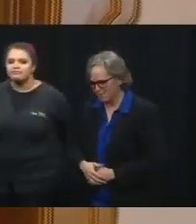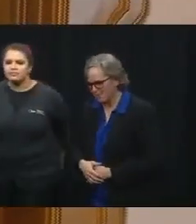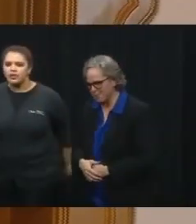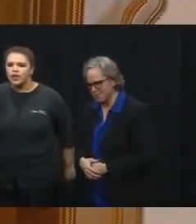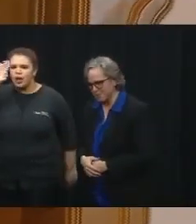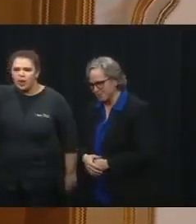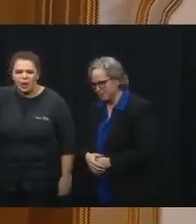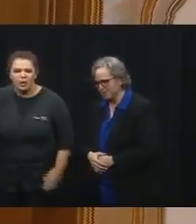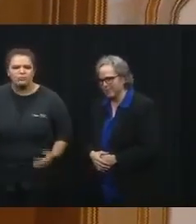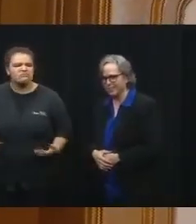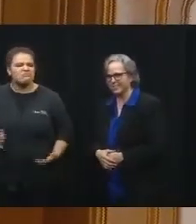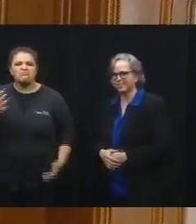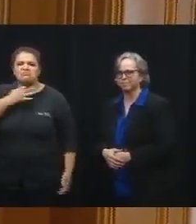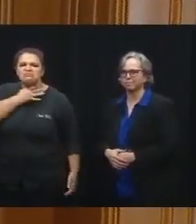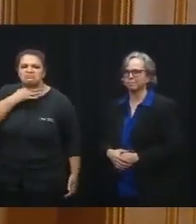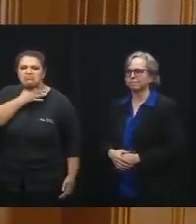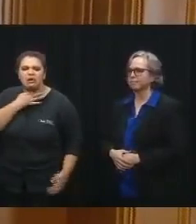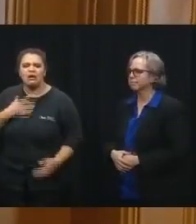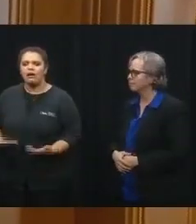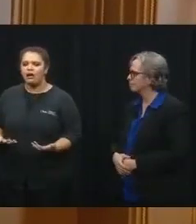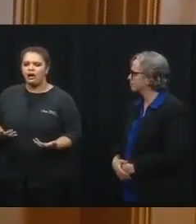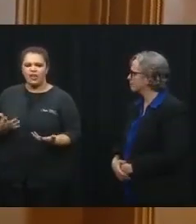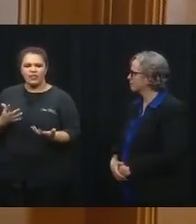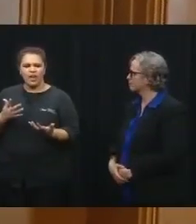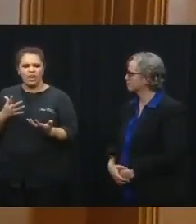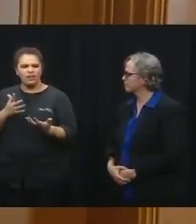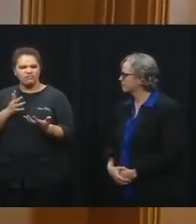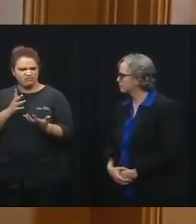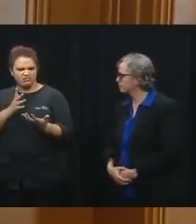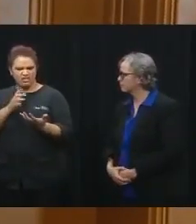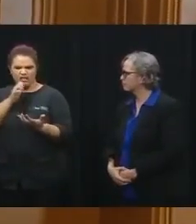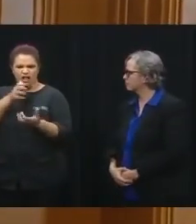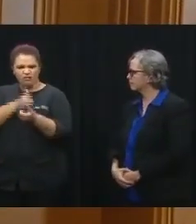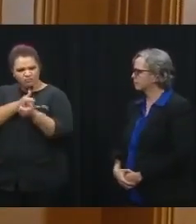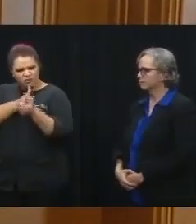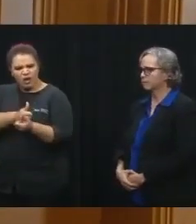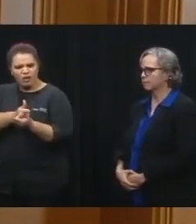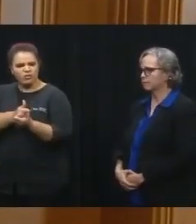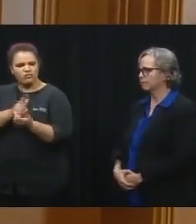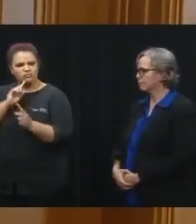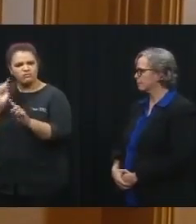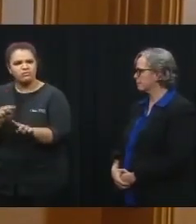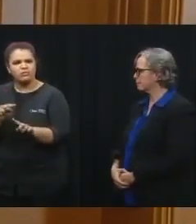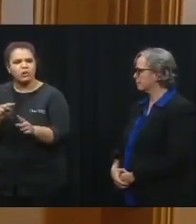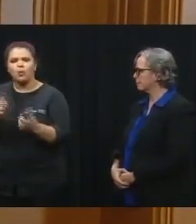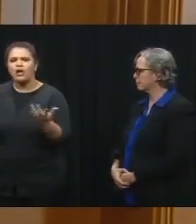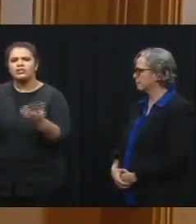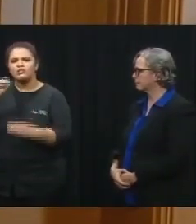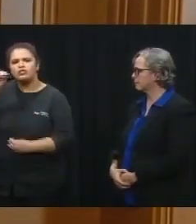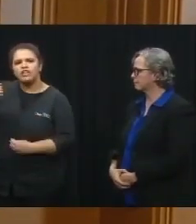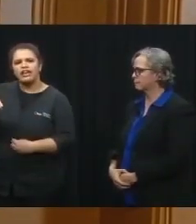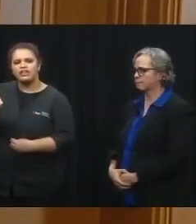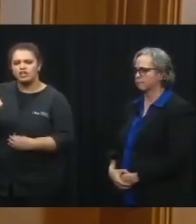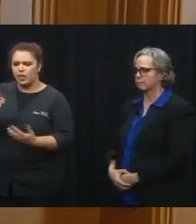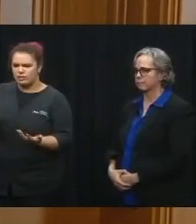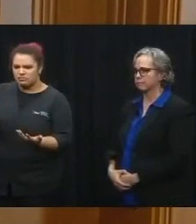any violations across the state? And if so, what's it going to take to bring more people into compliance? And I'm talking about businesses